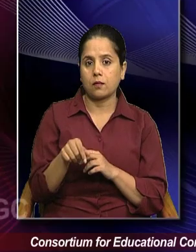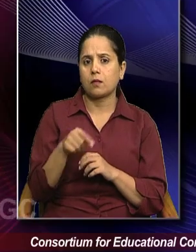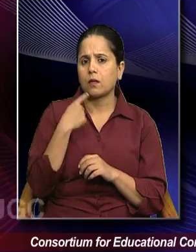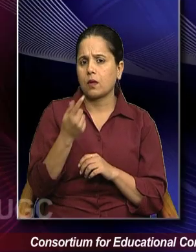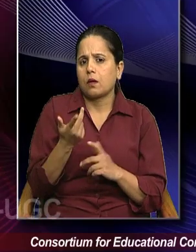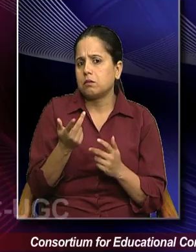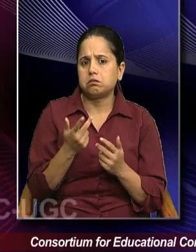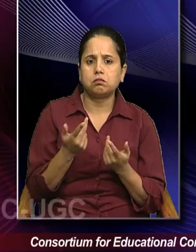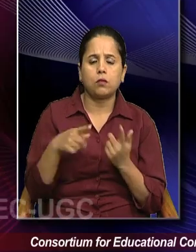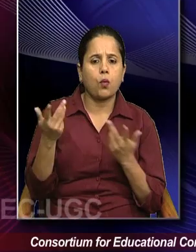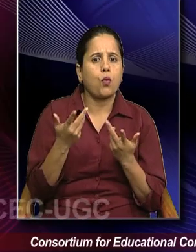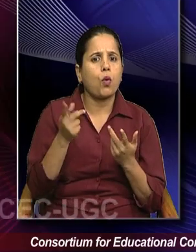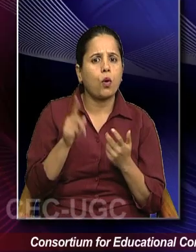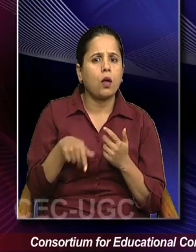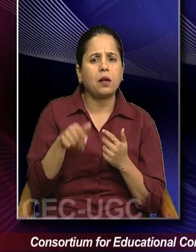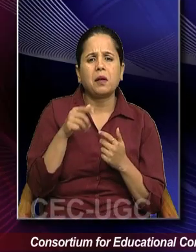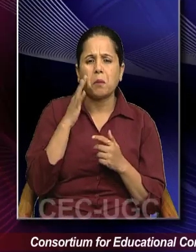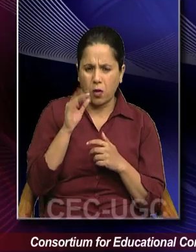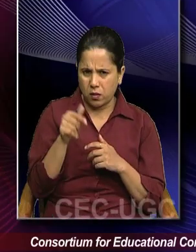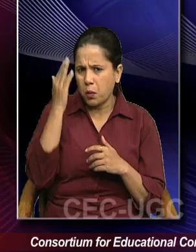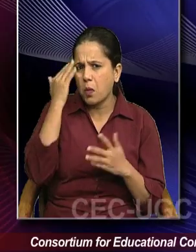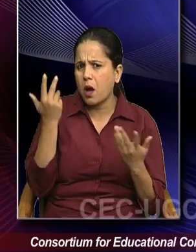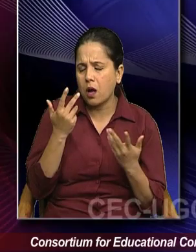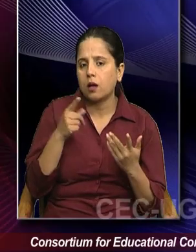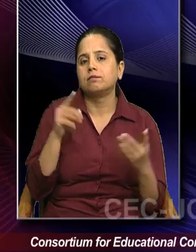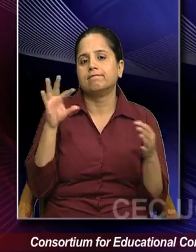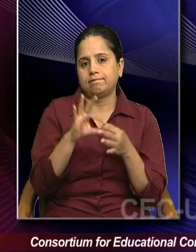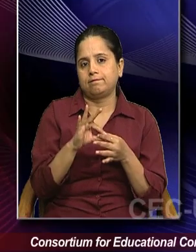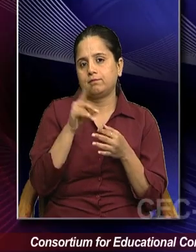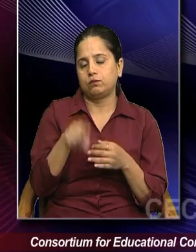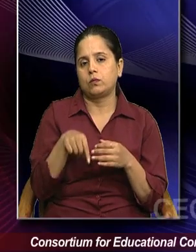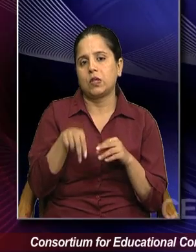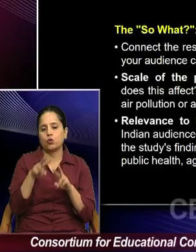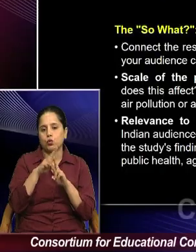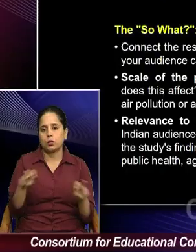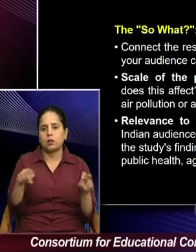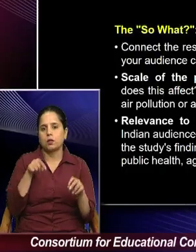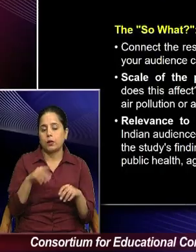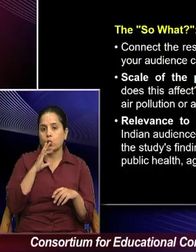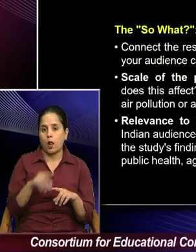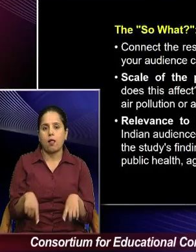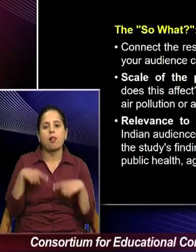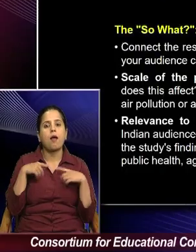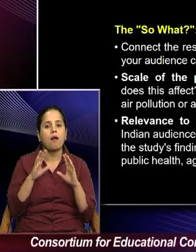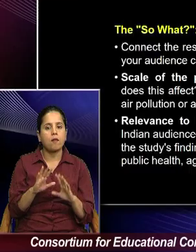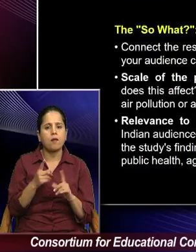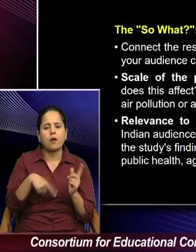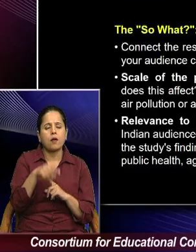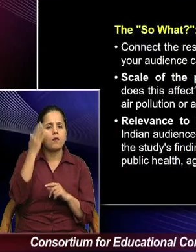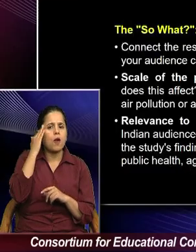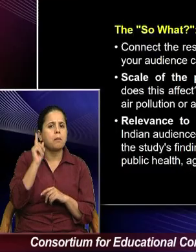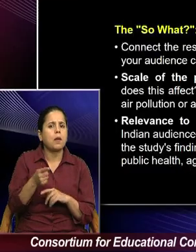what? Why does it matters? Connect the research to real life. Why should